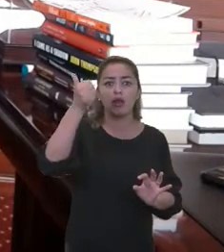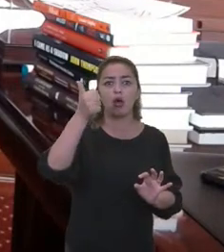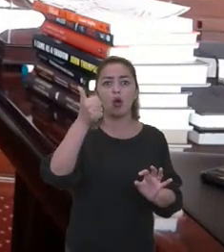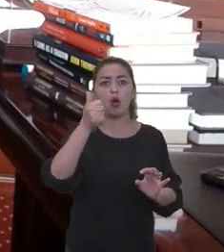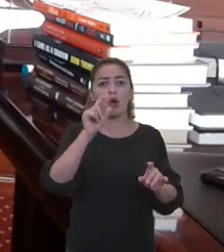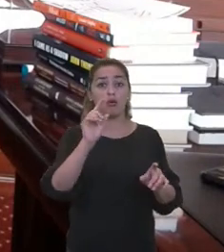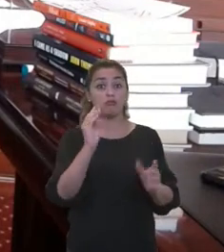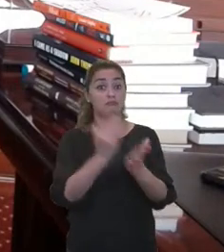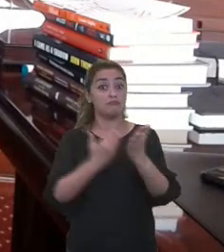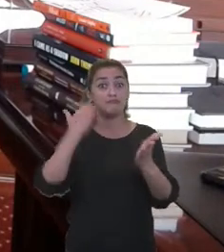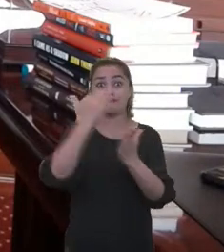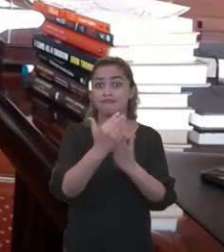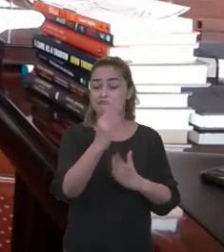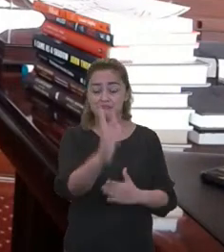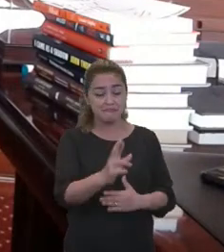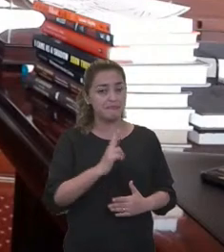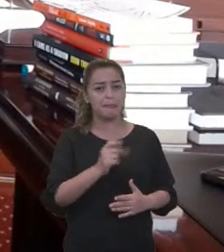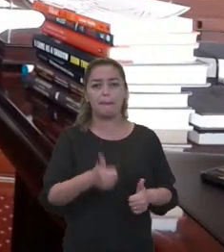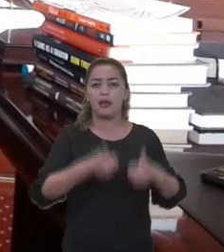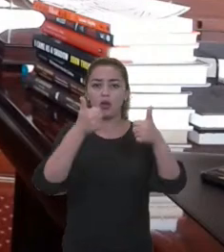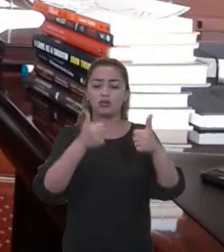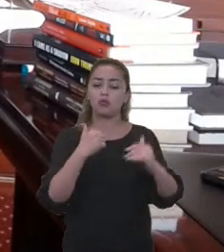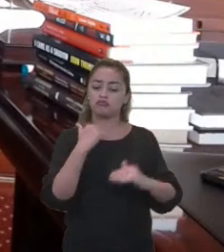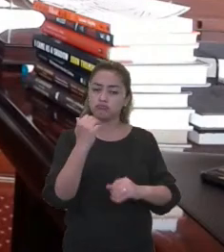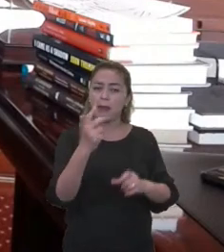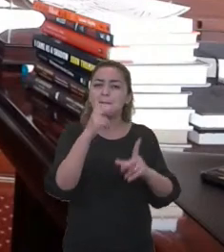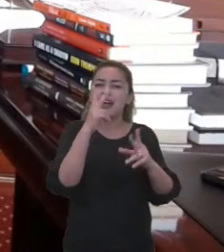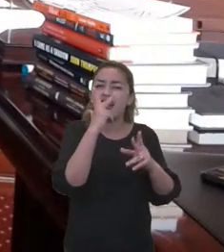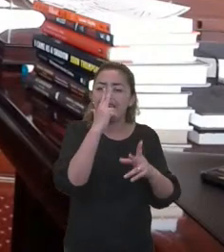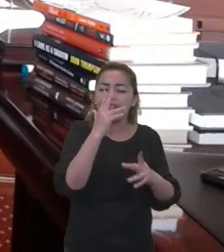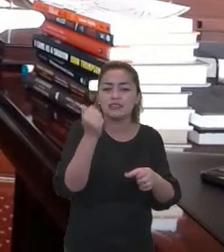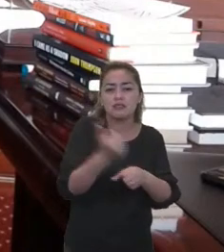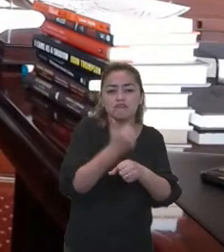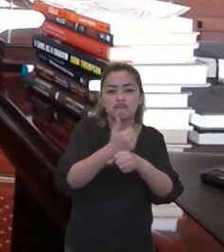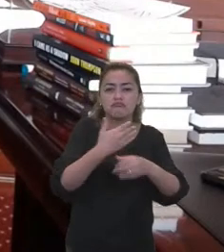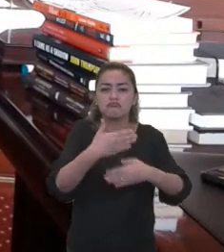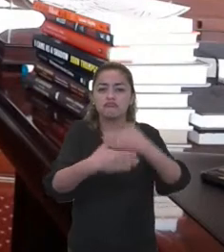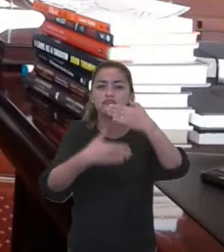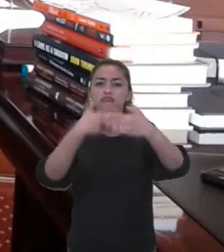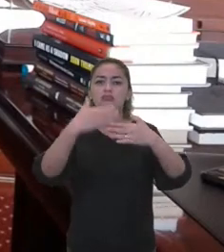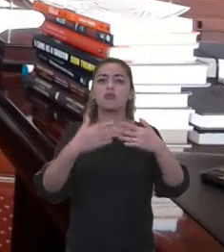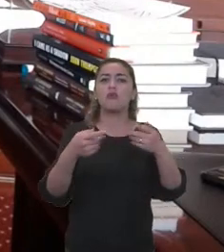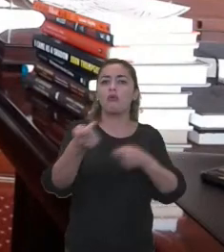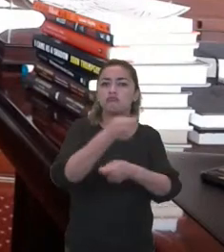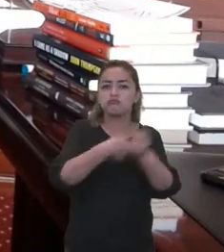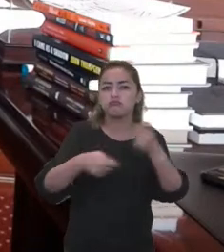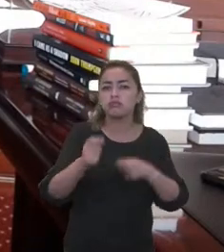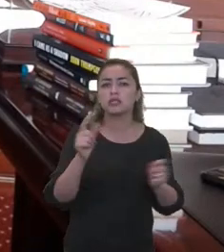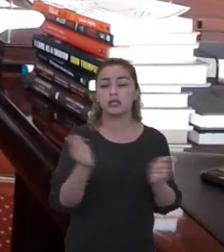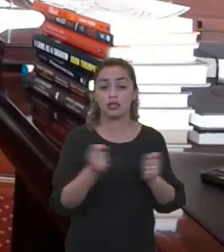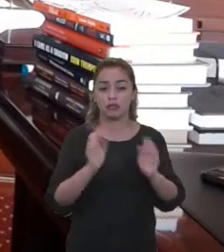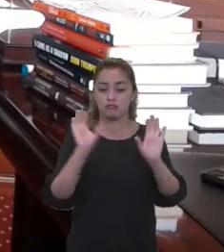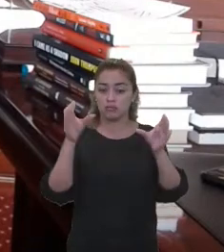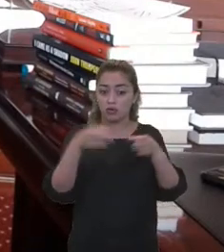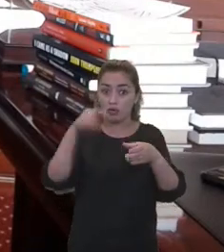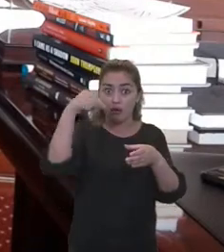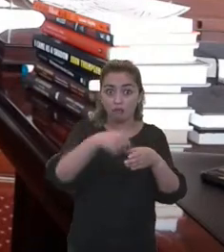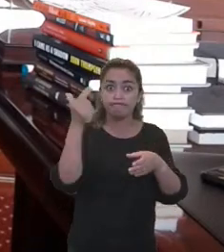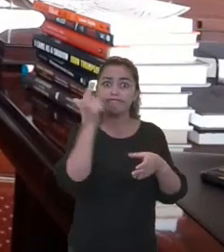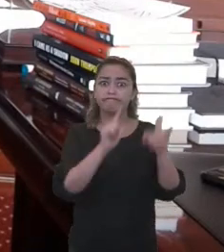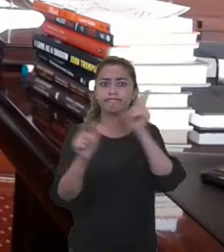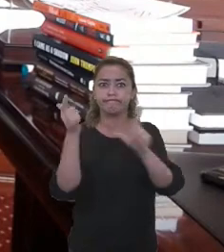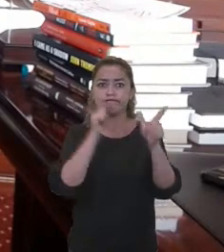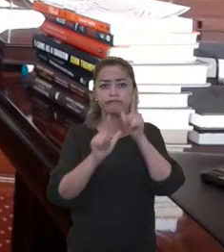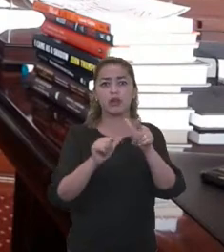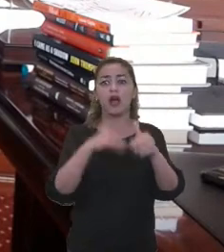build your business. And then if you are running your team well and you're having success, other people are going to copy that. And the next thing you know, you